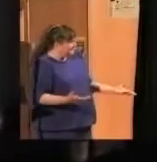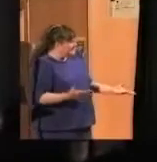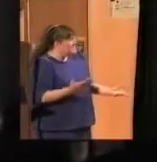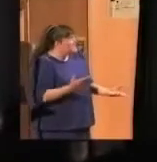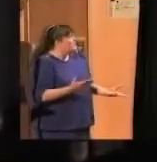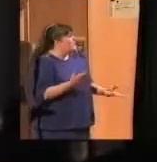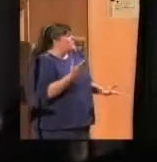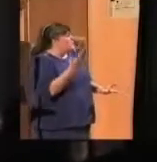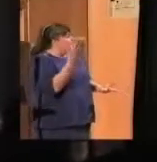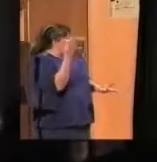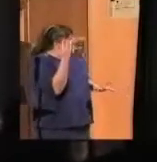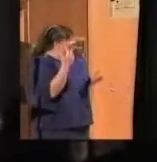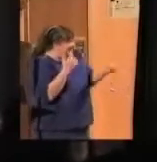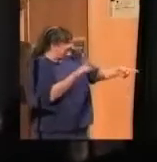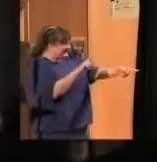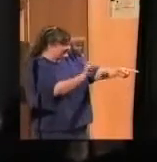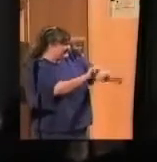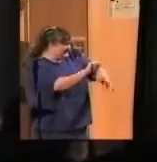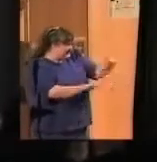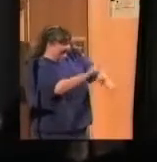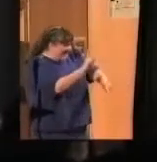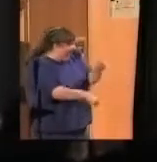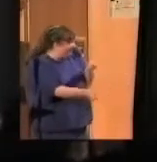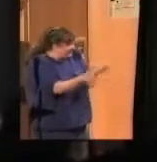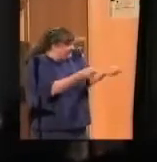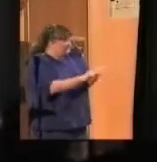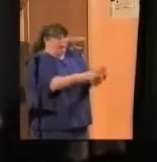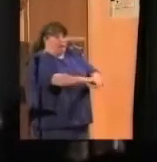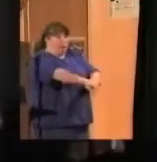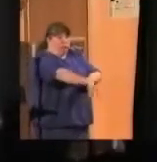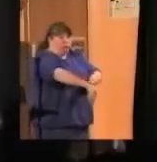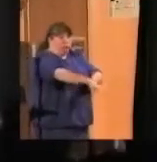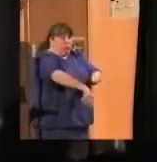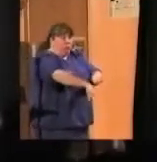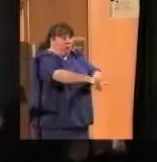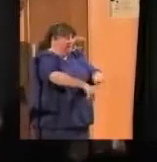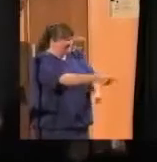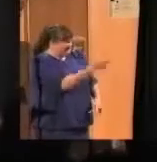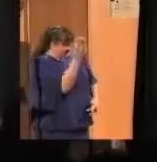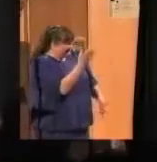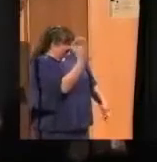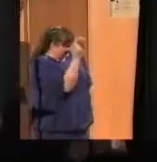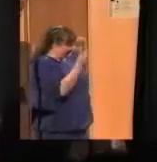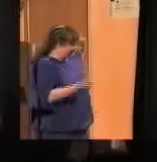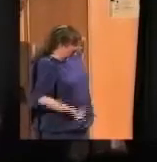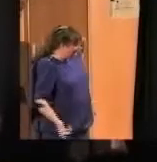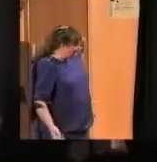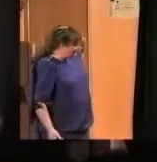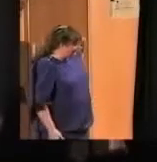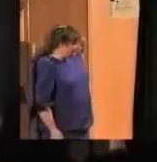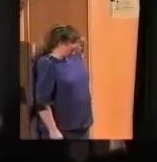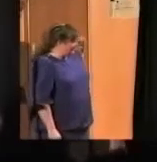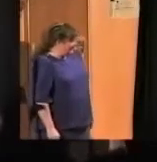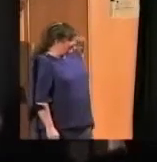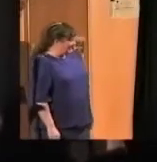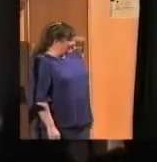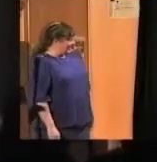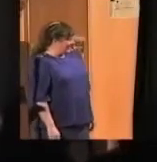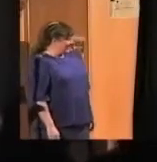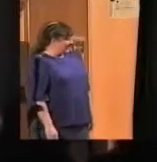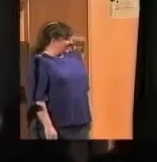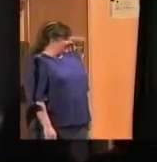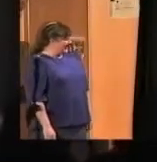Why don't you people have any control? You're all sick. No, that's where you're wrong. You're the one that's